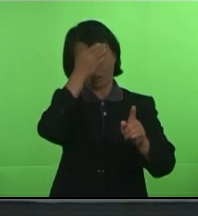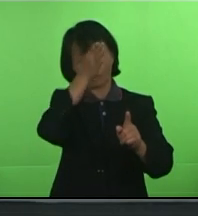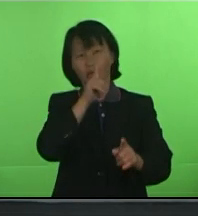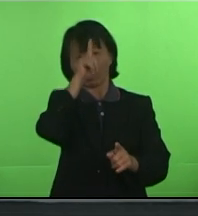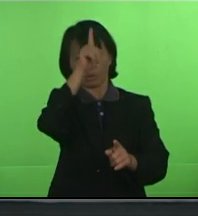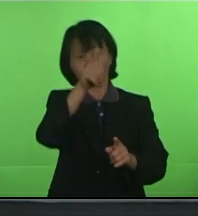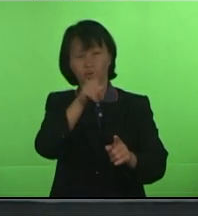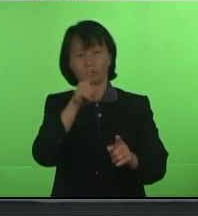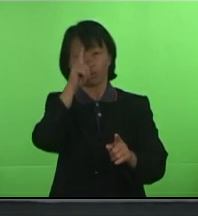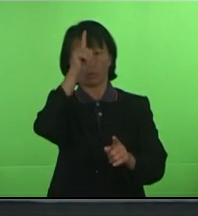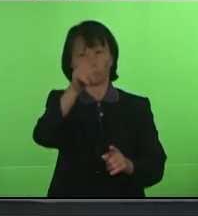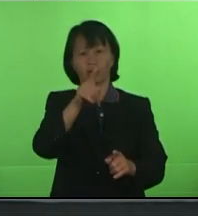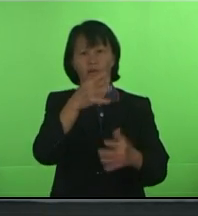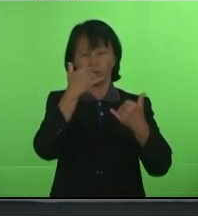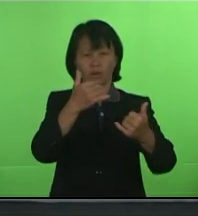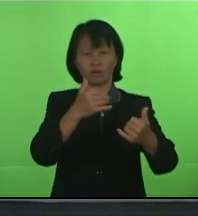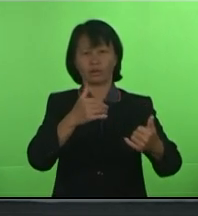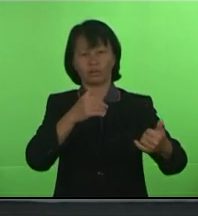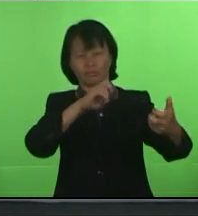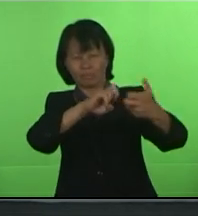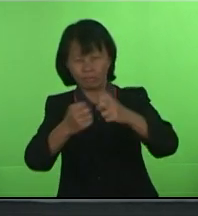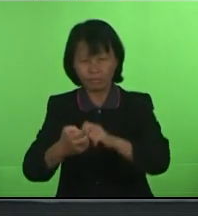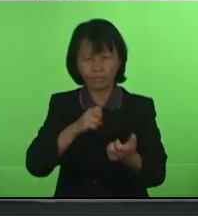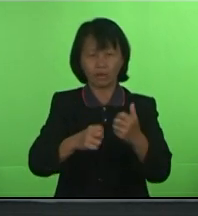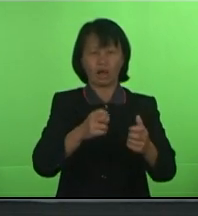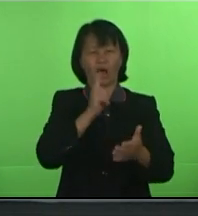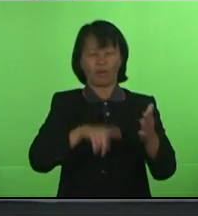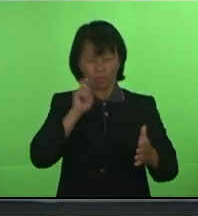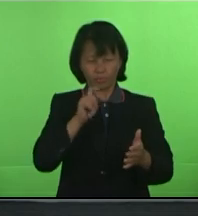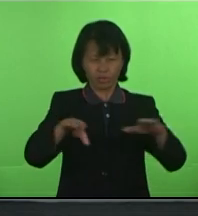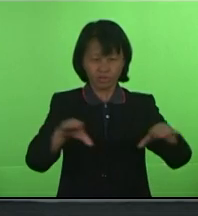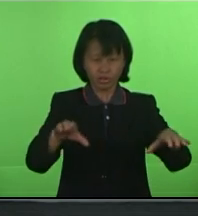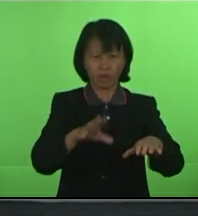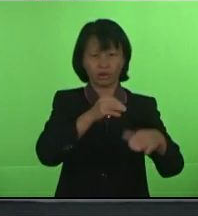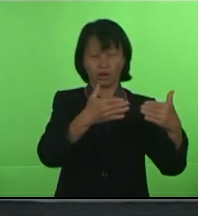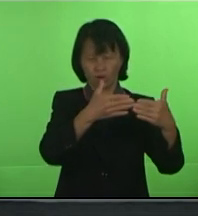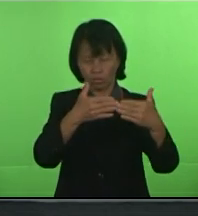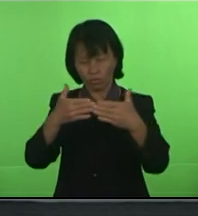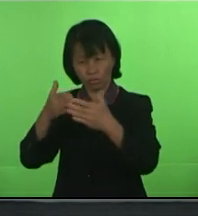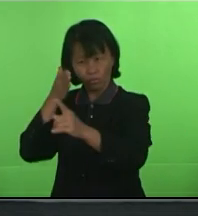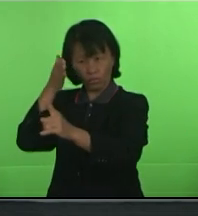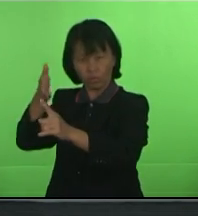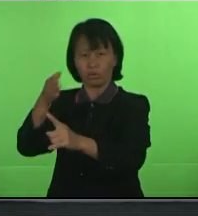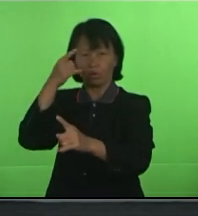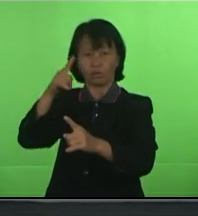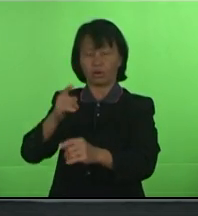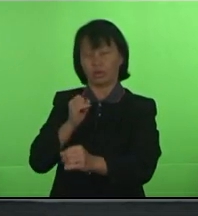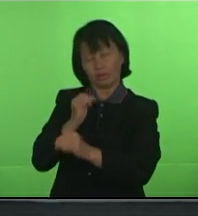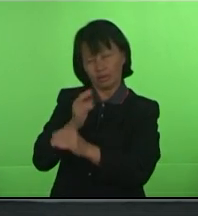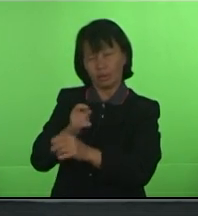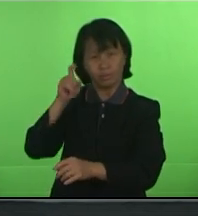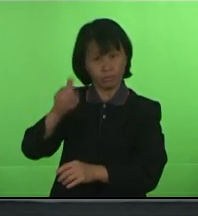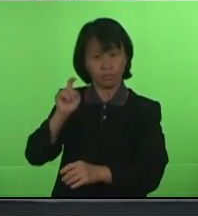the intricacies of what need to be done, and when things go kaput or they don't work out as it